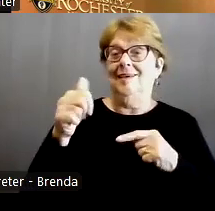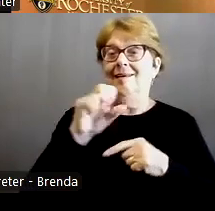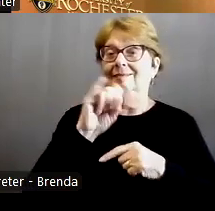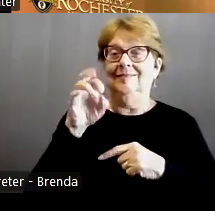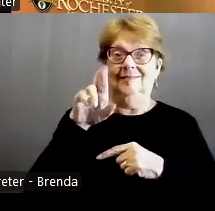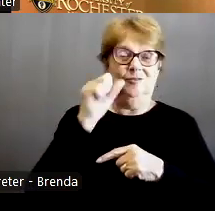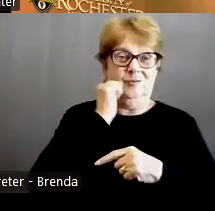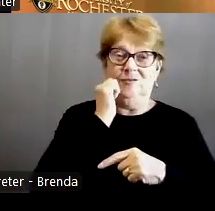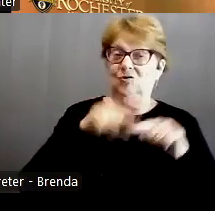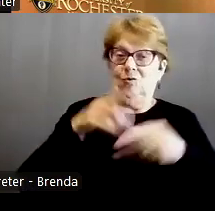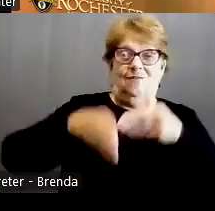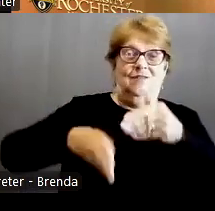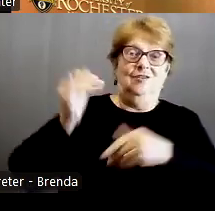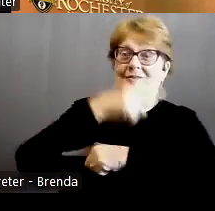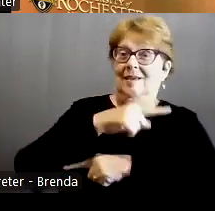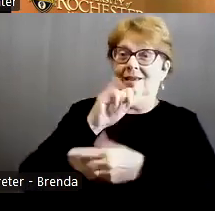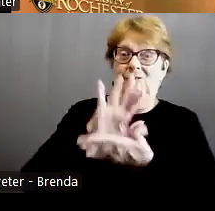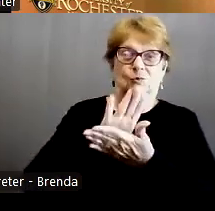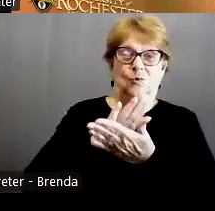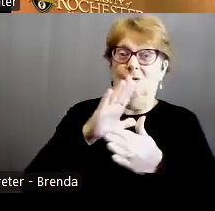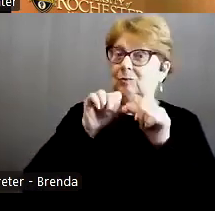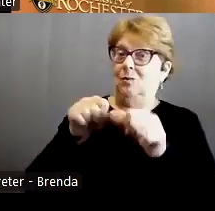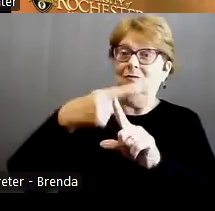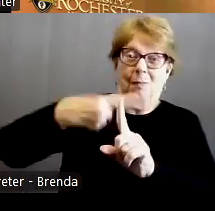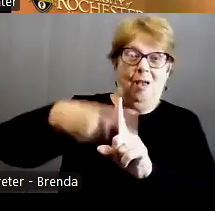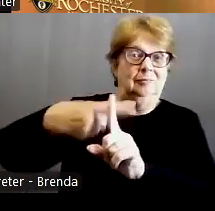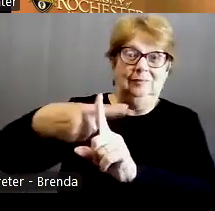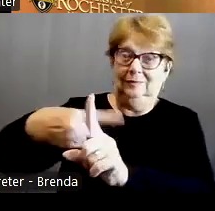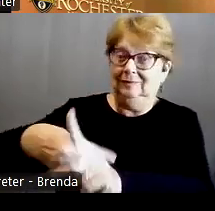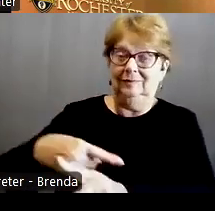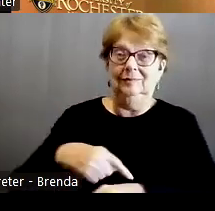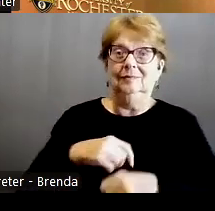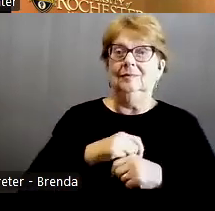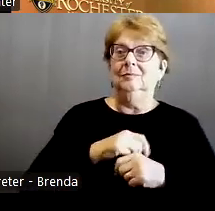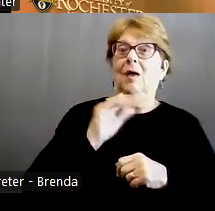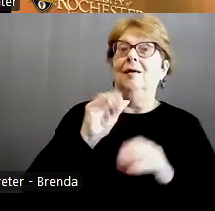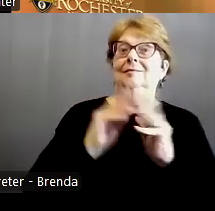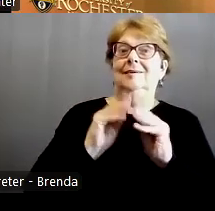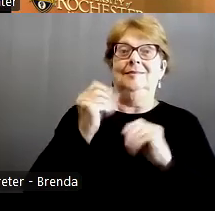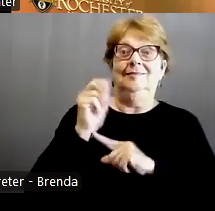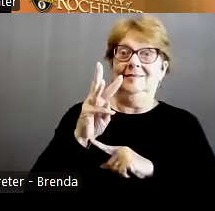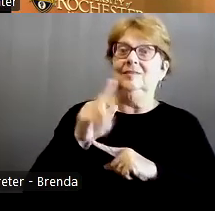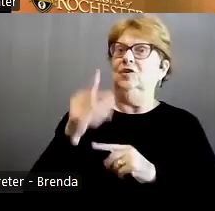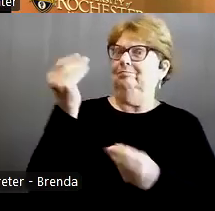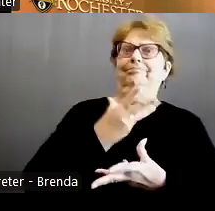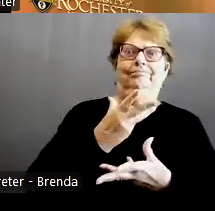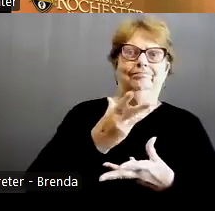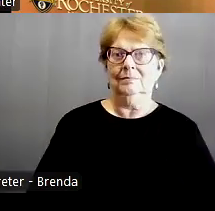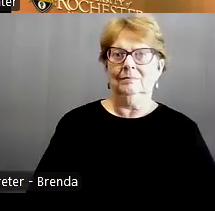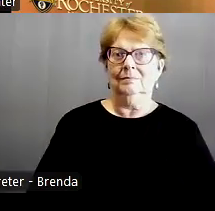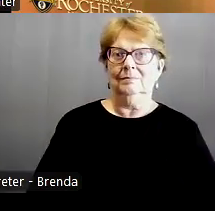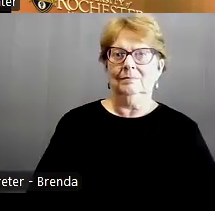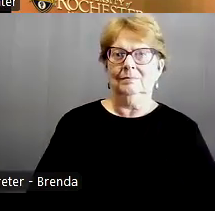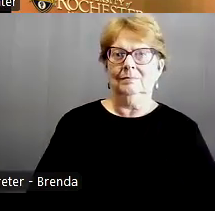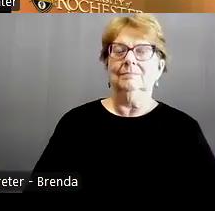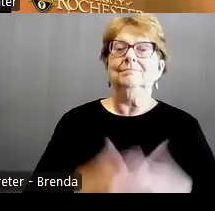complete a day at school. Had been going on for months. By session 16, she was so excited to report that she hadn't had any for a couple of weeks.